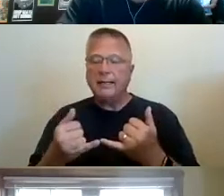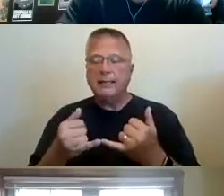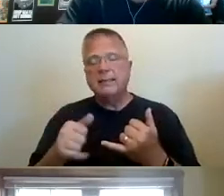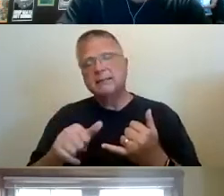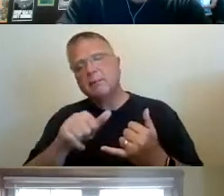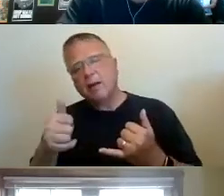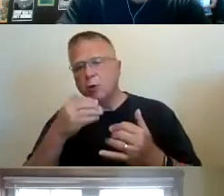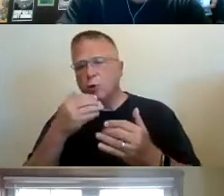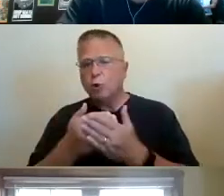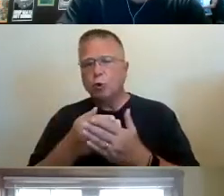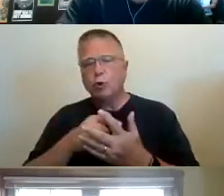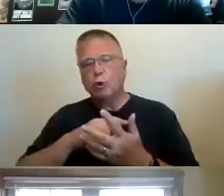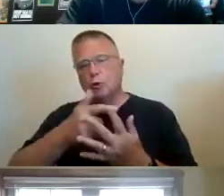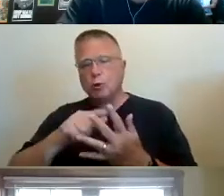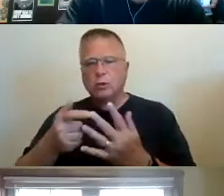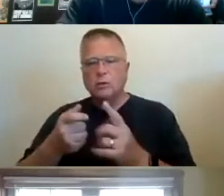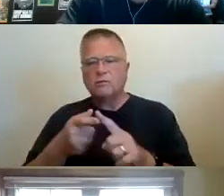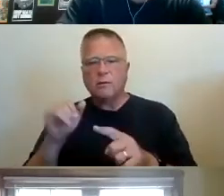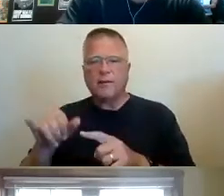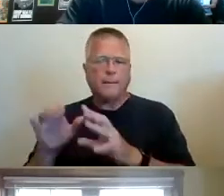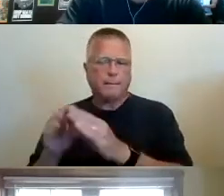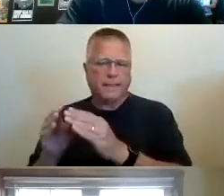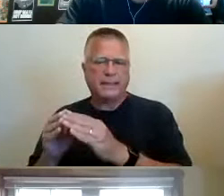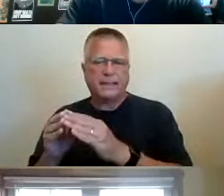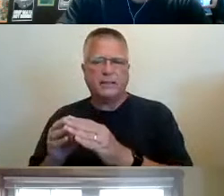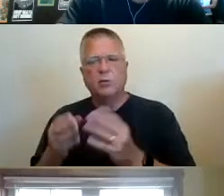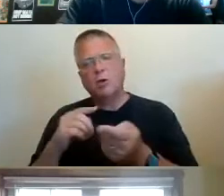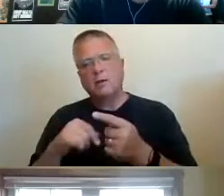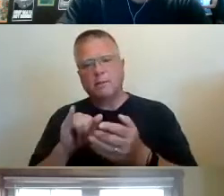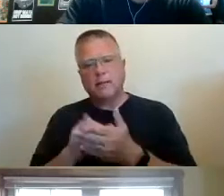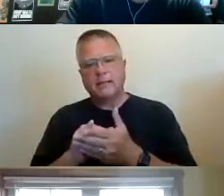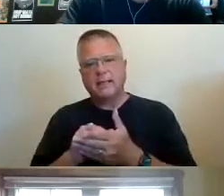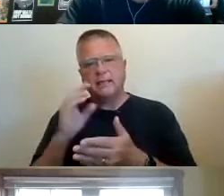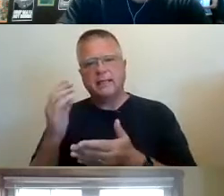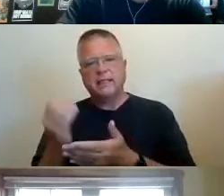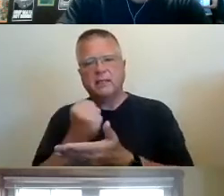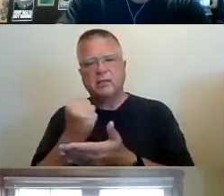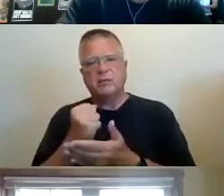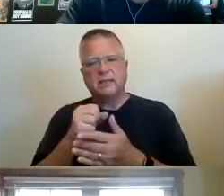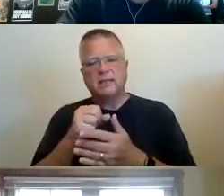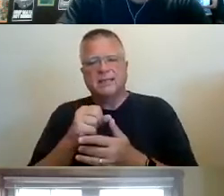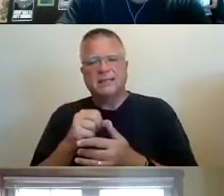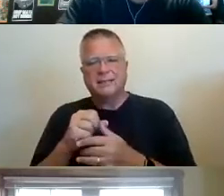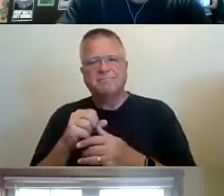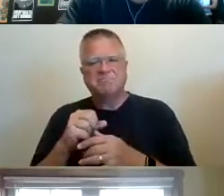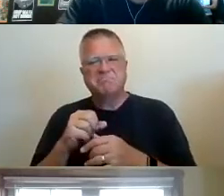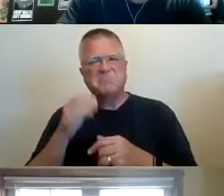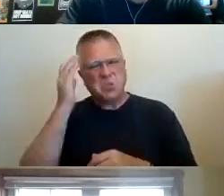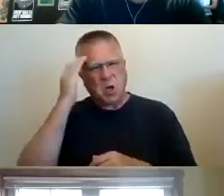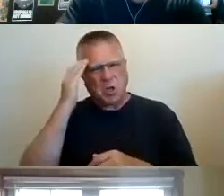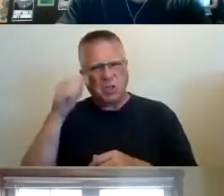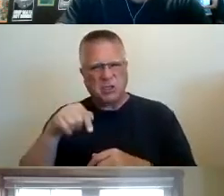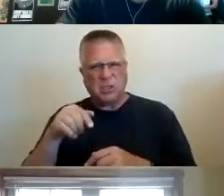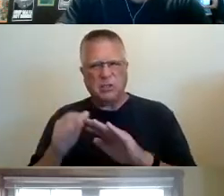alternative also arose from that we'll talk some more about today that seems to use sort of the native knowledge of the community to provide an even